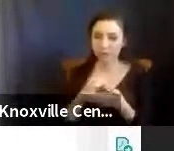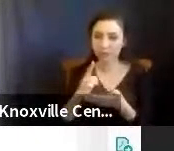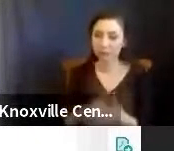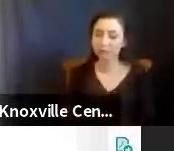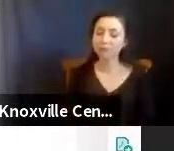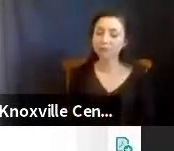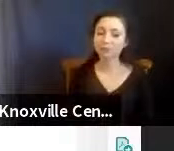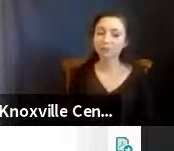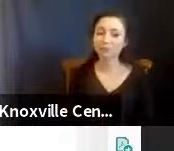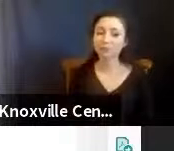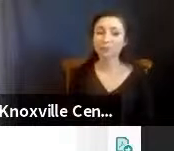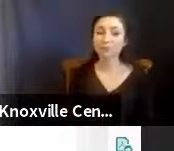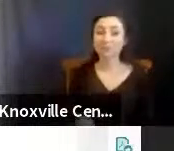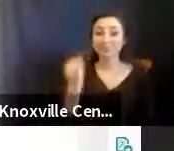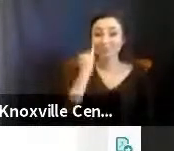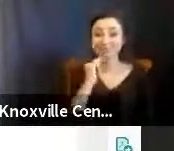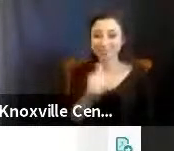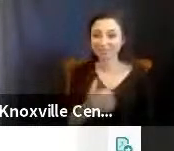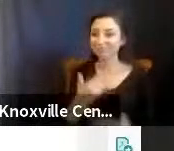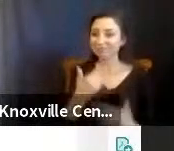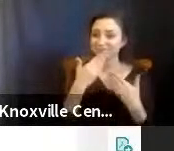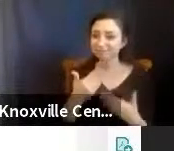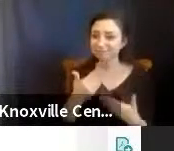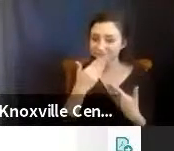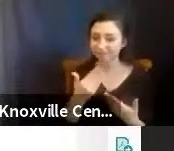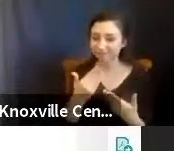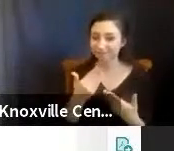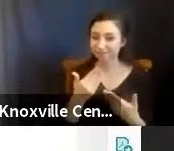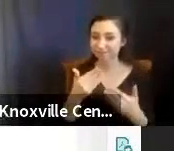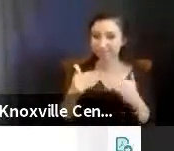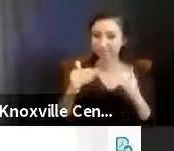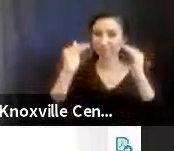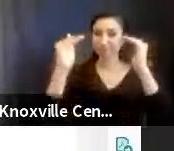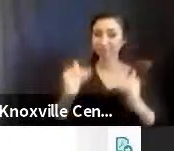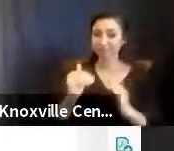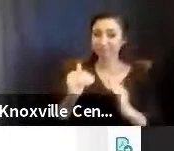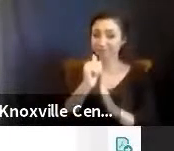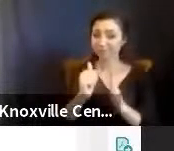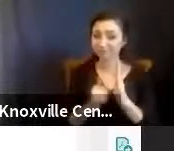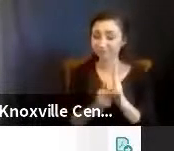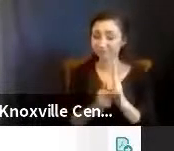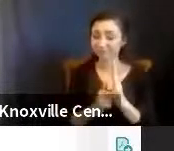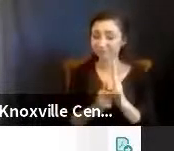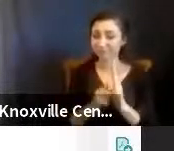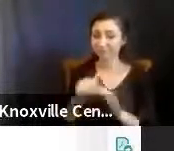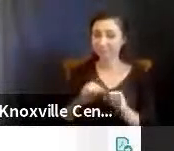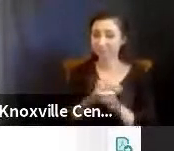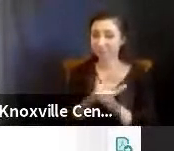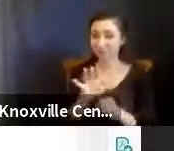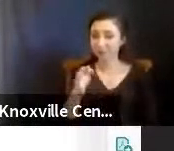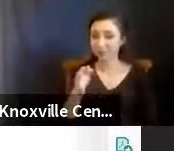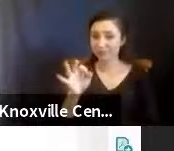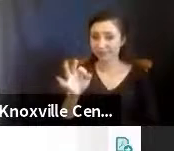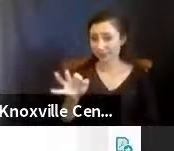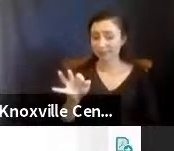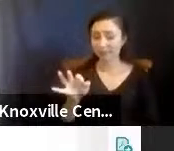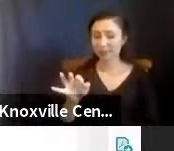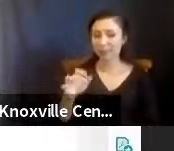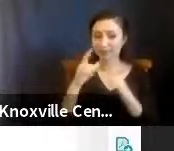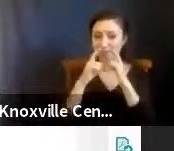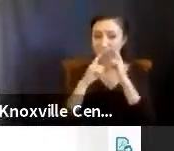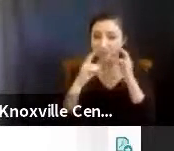If not, again, thank you. And the next item on the agenda is the COVID-19 face covering